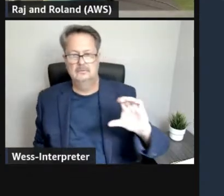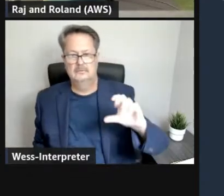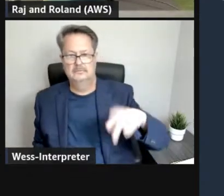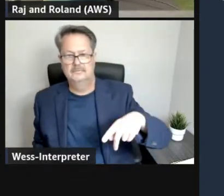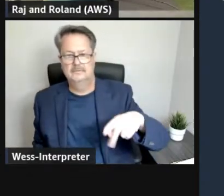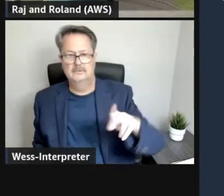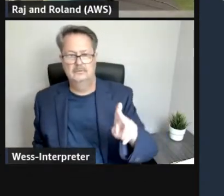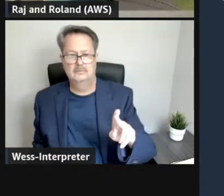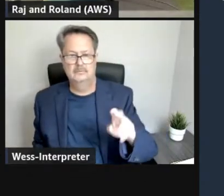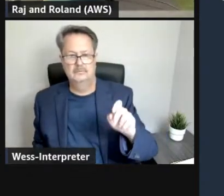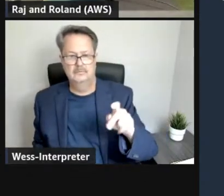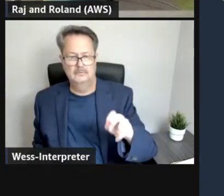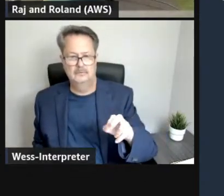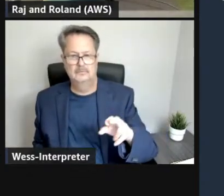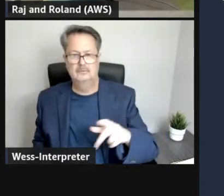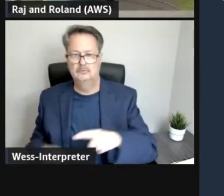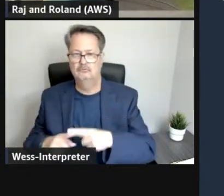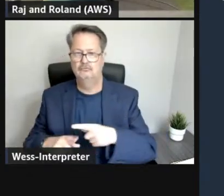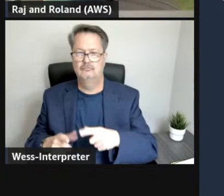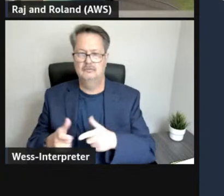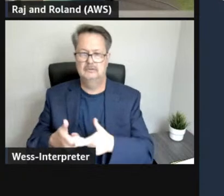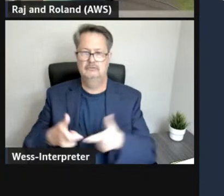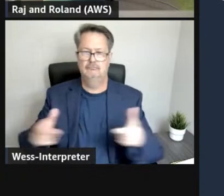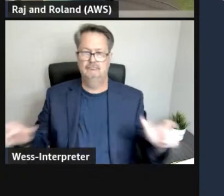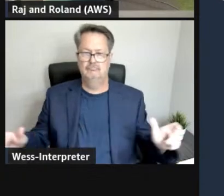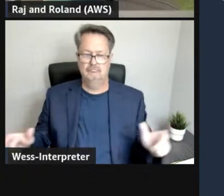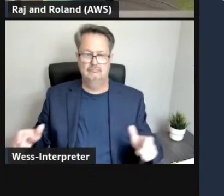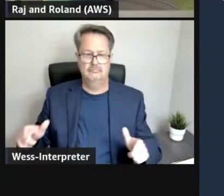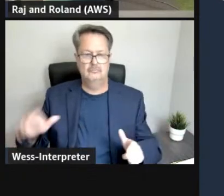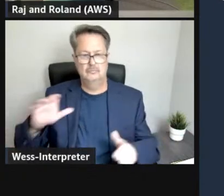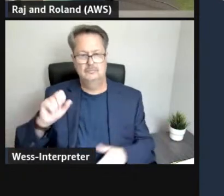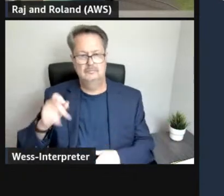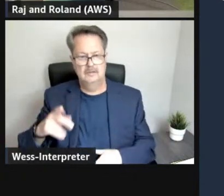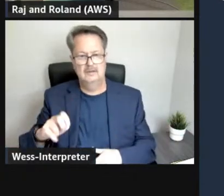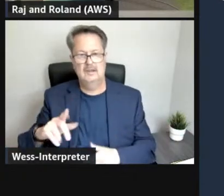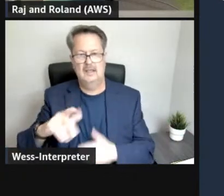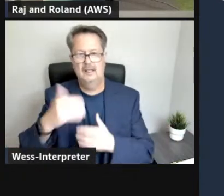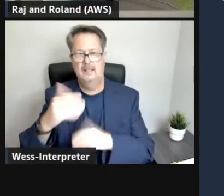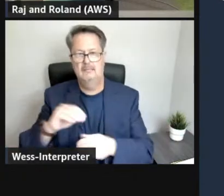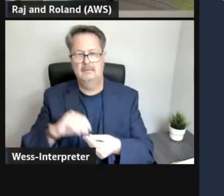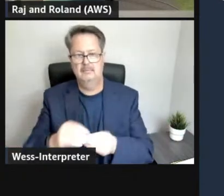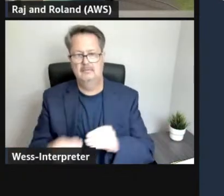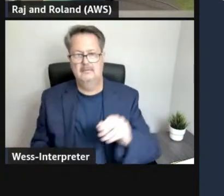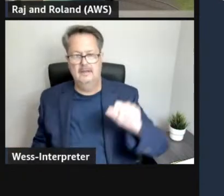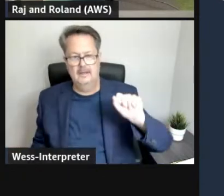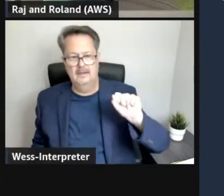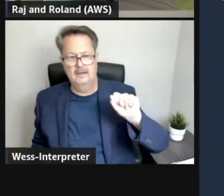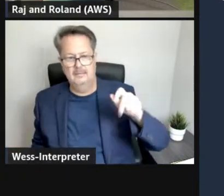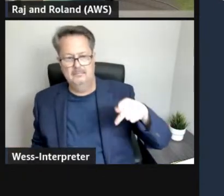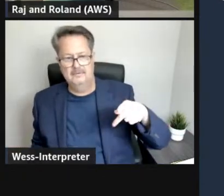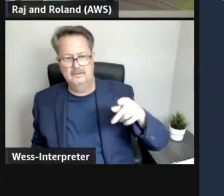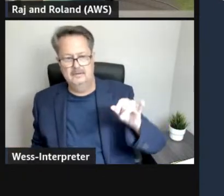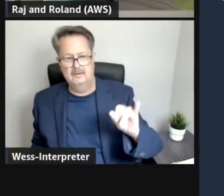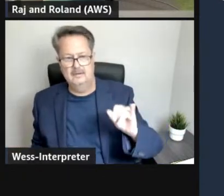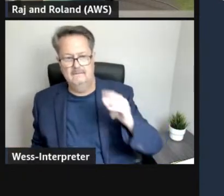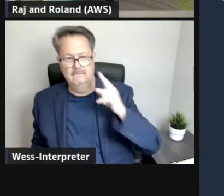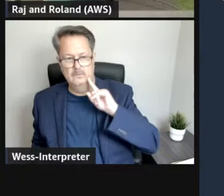namespace. Now you can also use this resource quota to limit number of API objects per namespace.